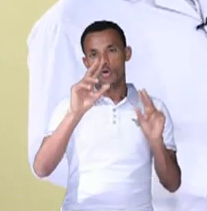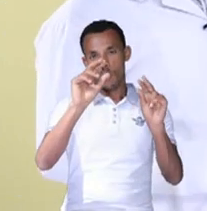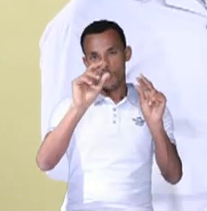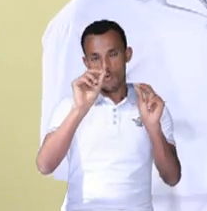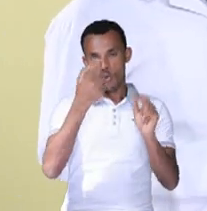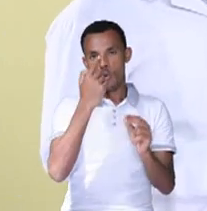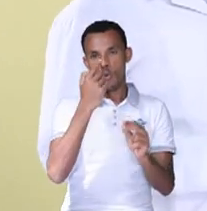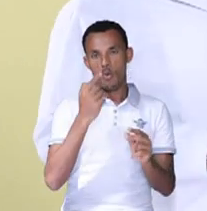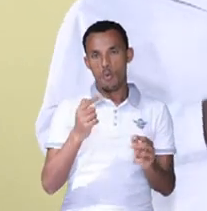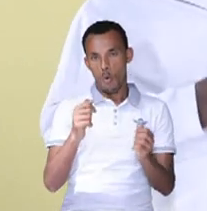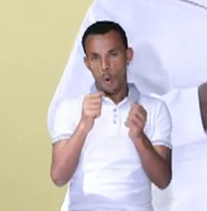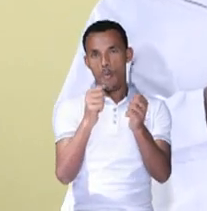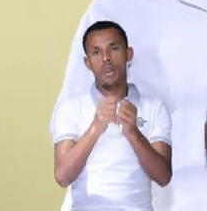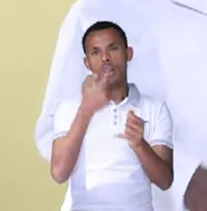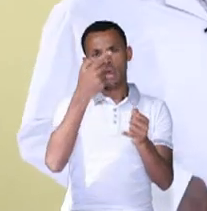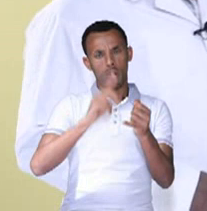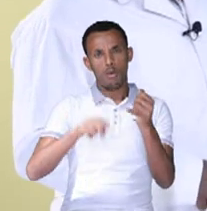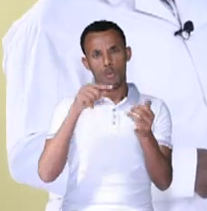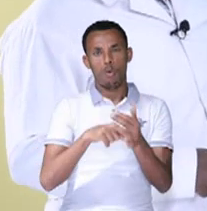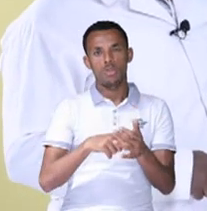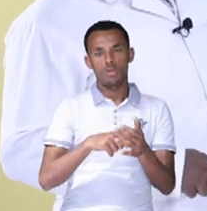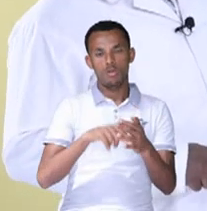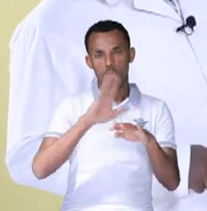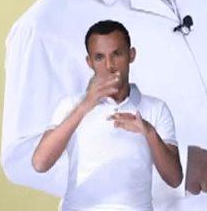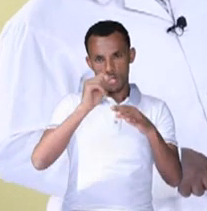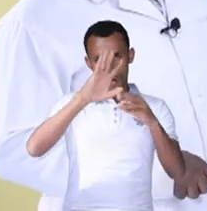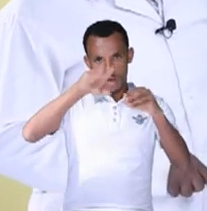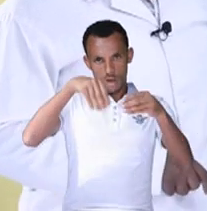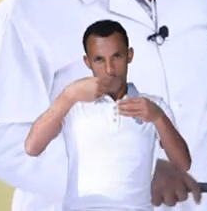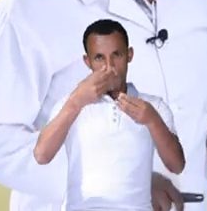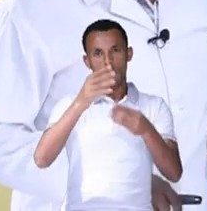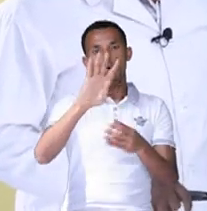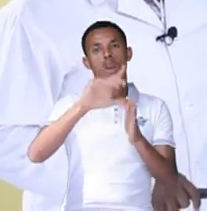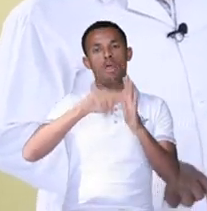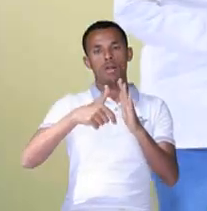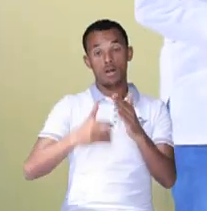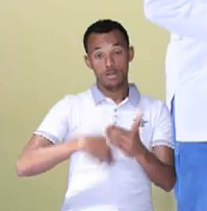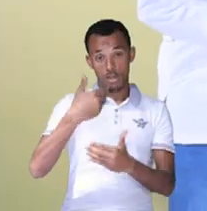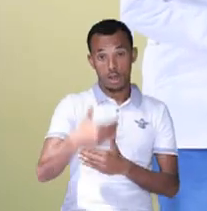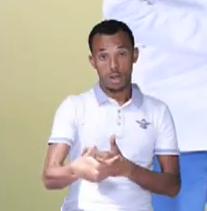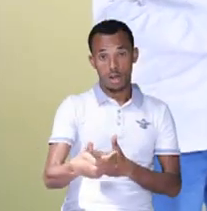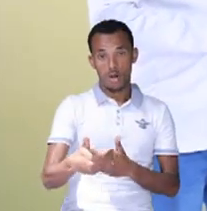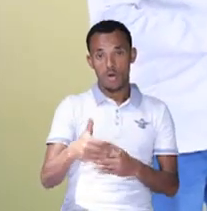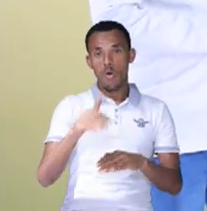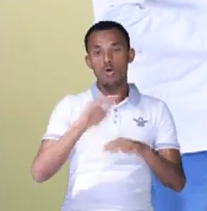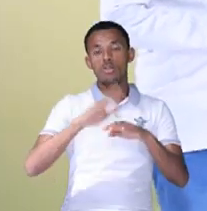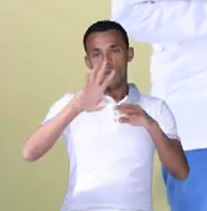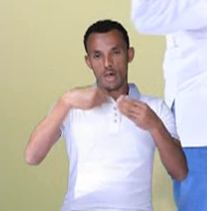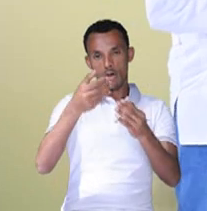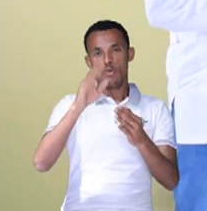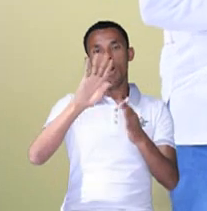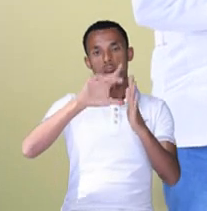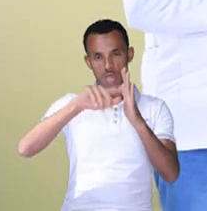the common endpoint on the given quadrilateral. Then on the given